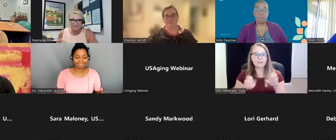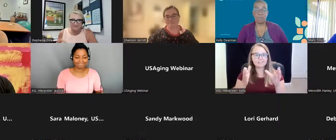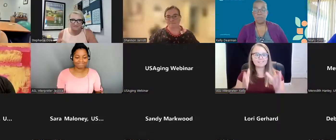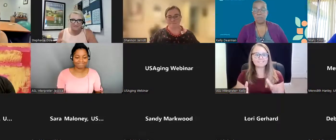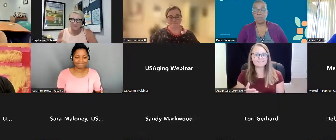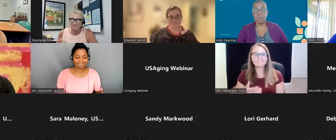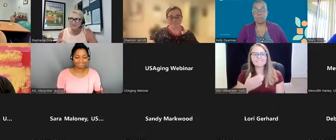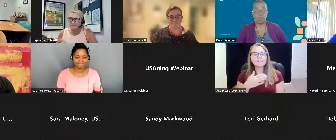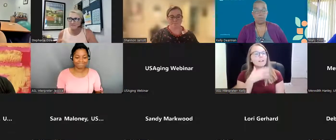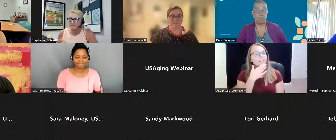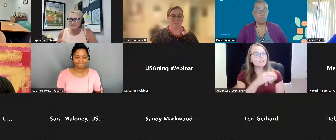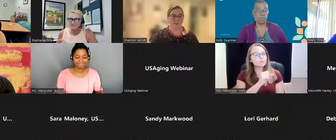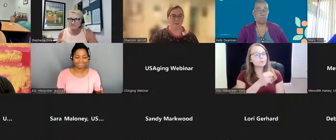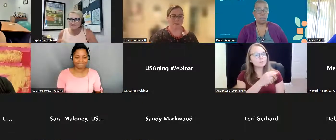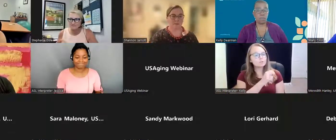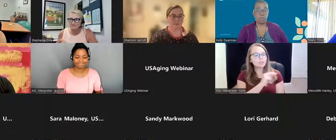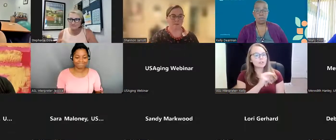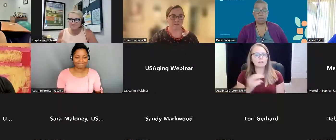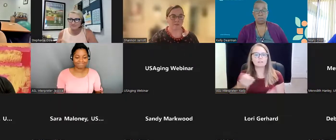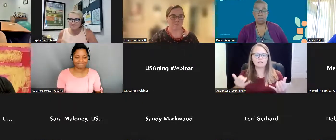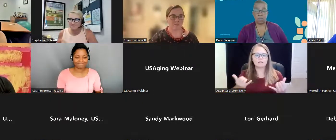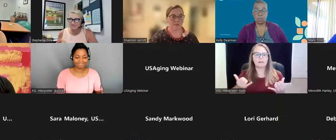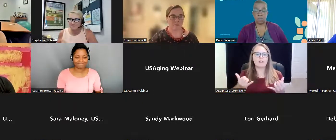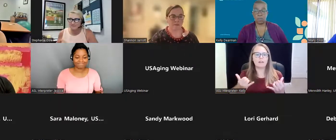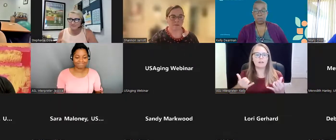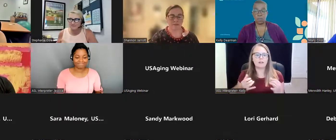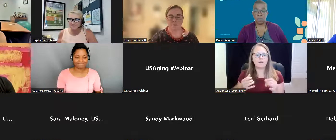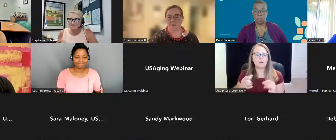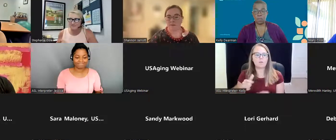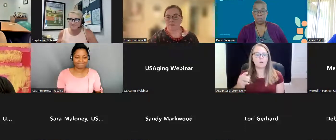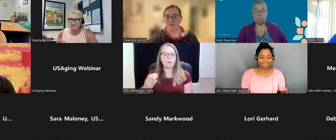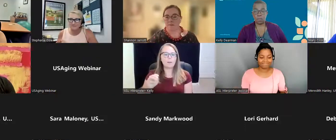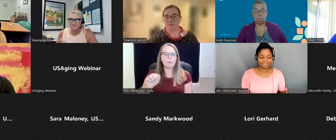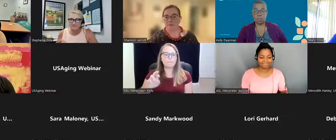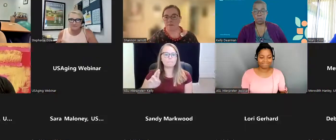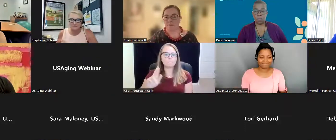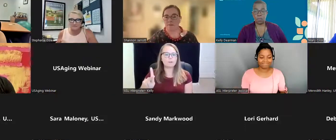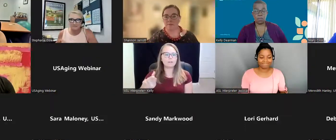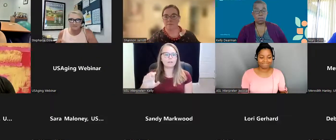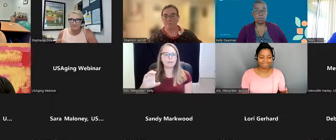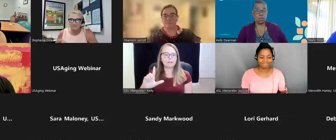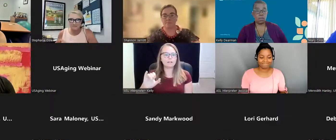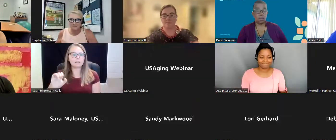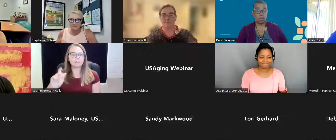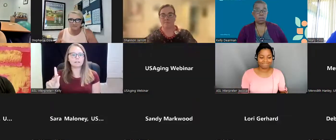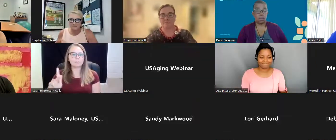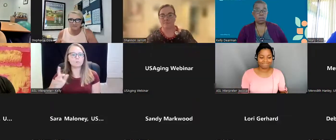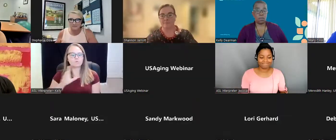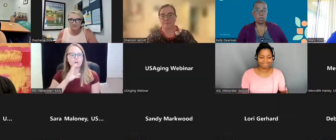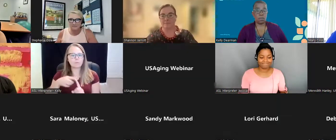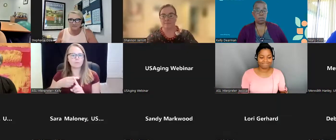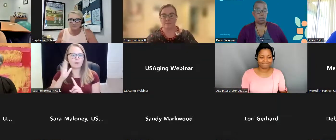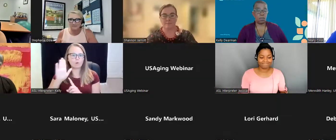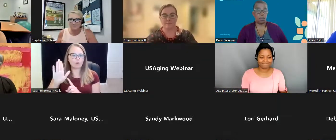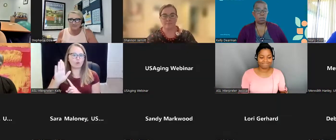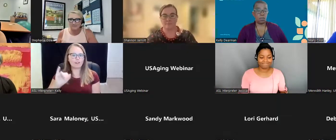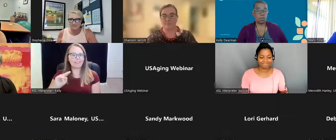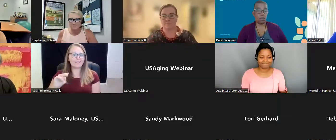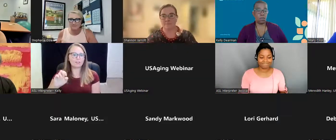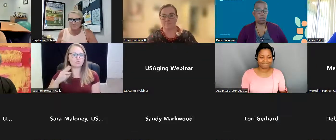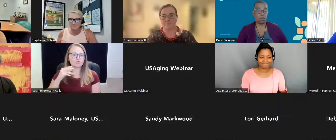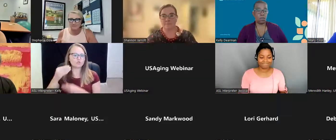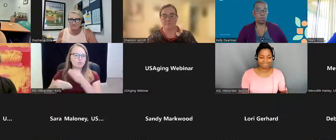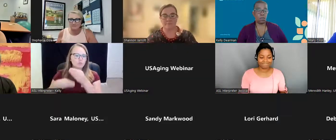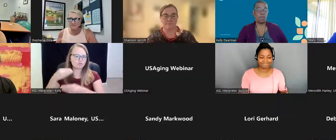And next, we're going to hear from Mary Click, who's going to talk about her intergenerational tutoring program. So, Mary. Good afternoon, everyone.